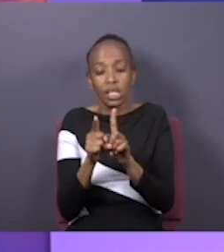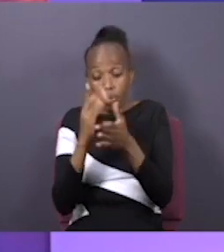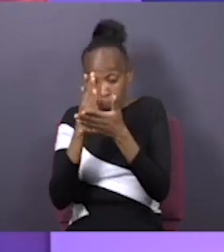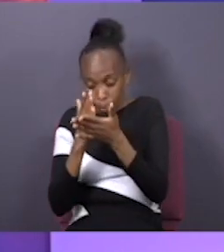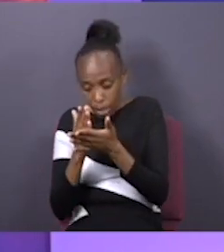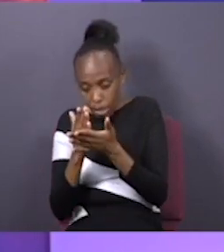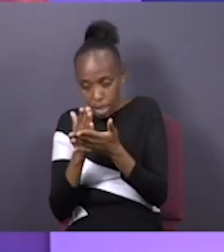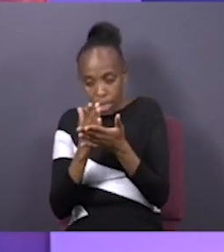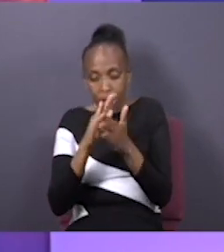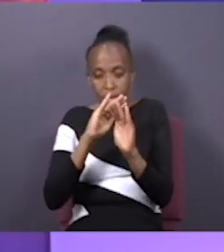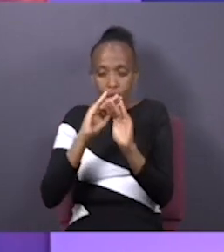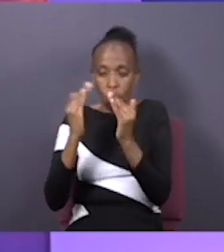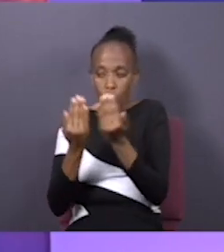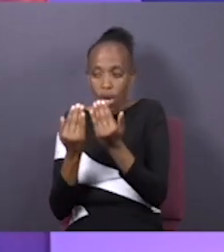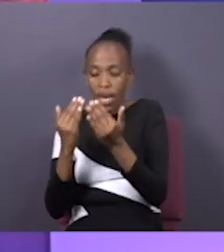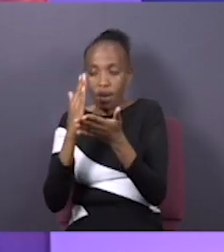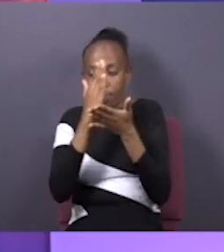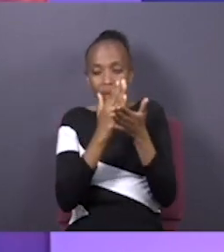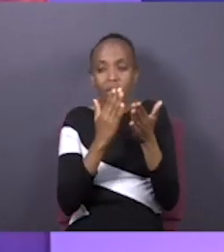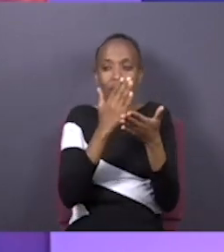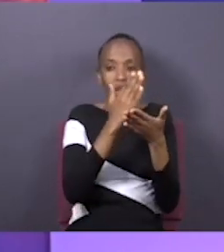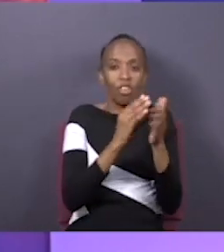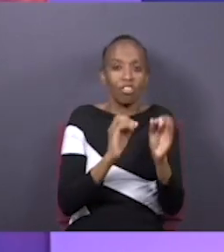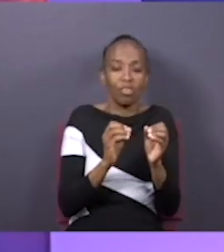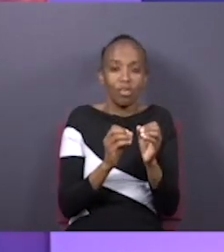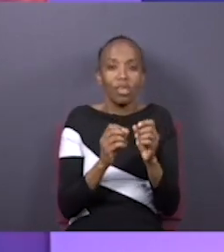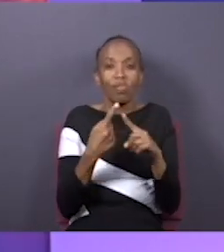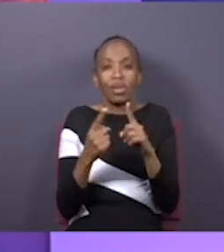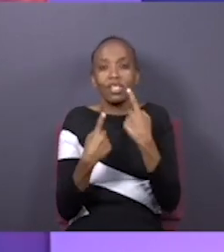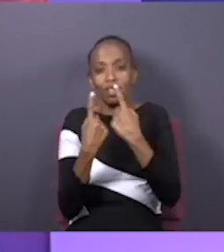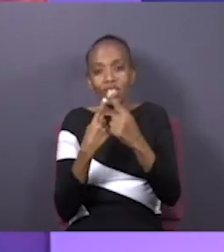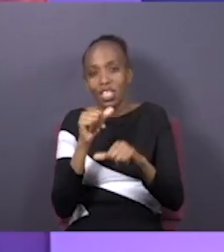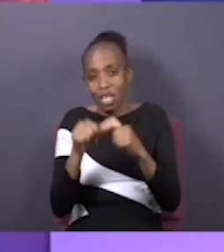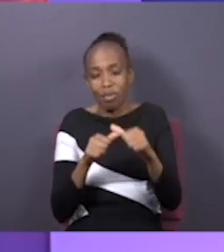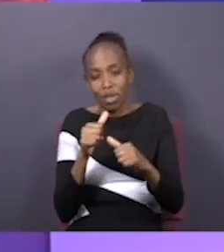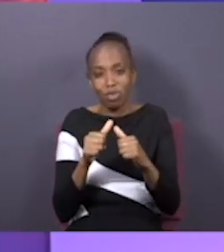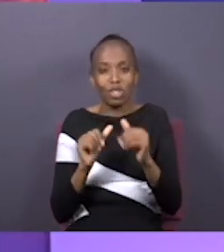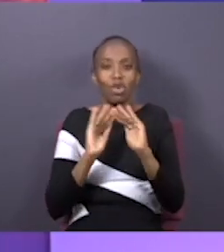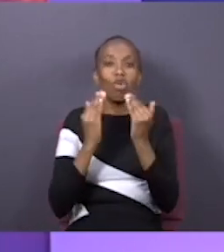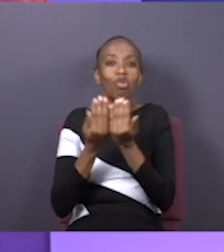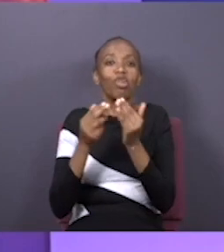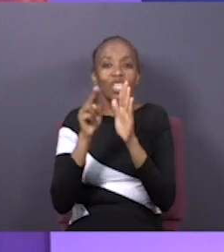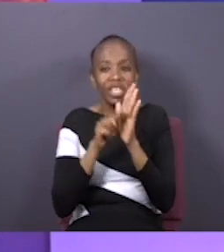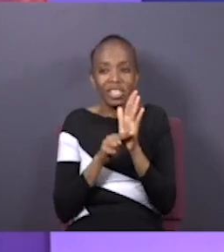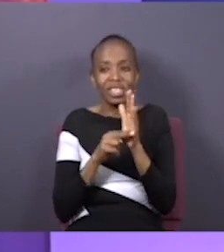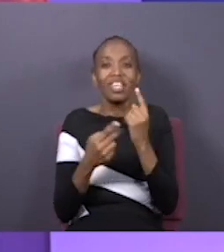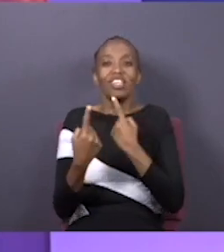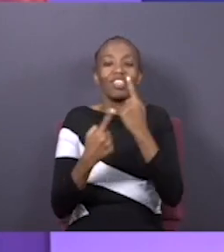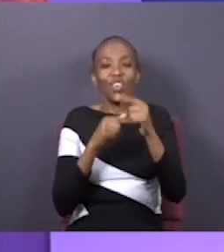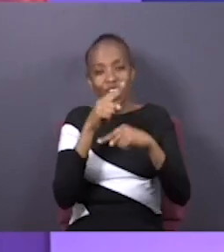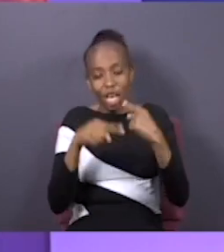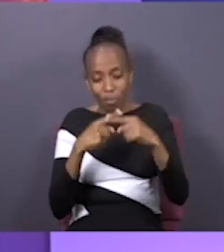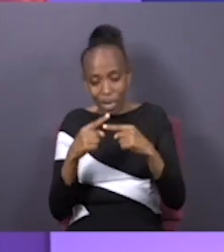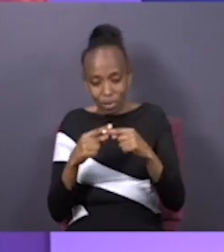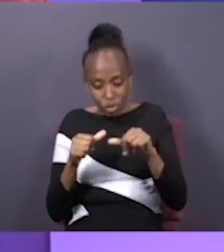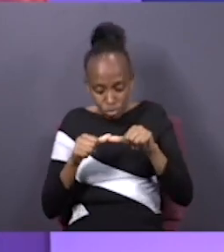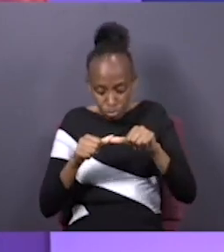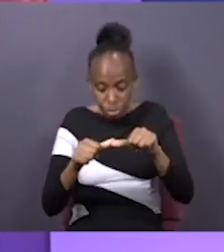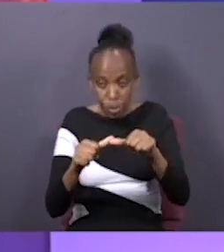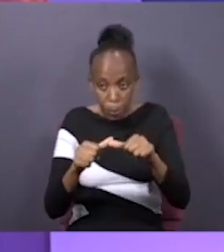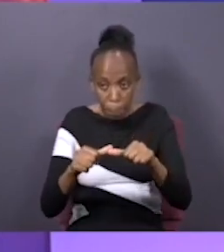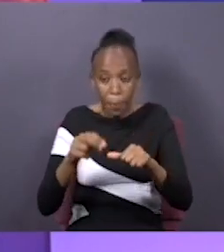part whole and part unwhole. No, it is talking about wholeness. It's talking about us being